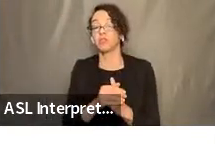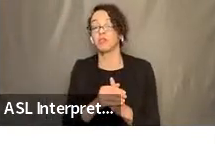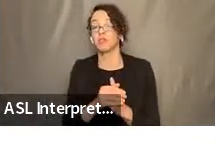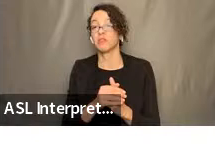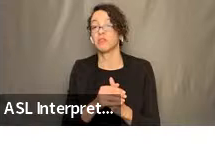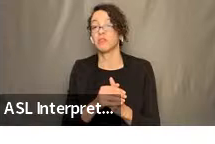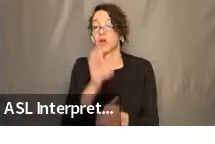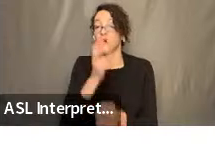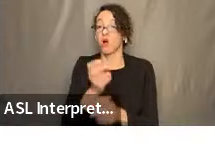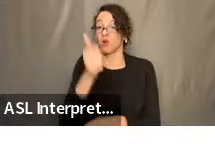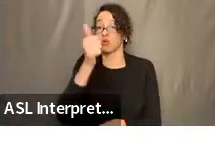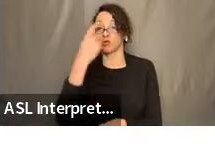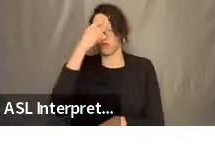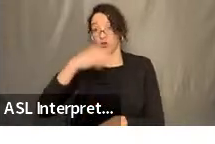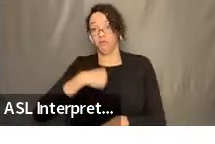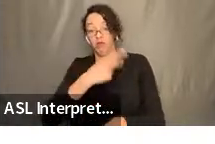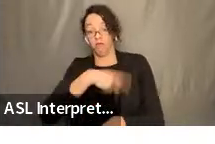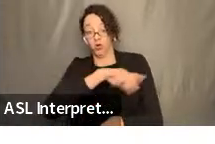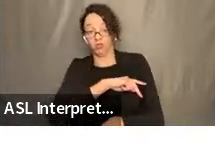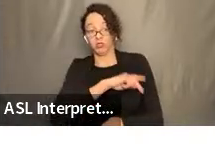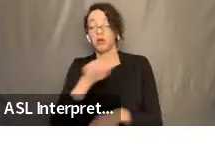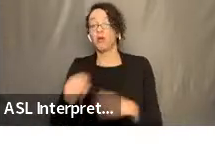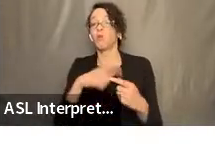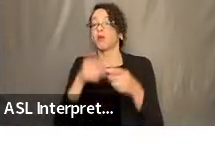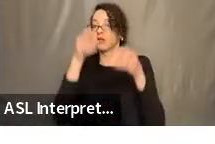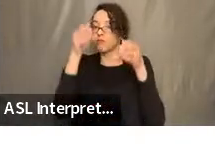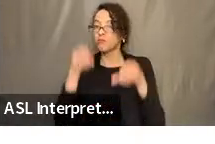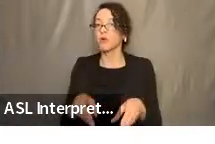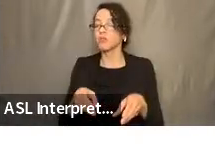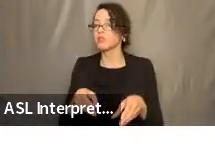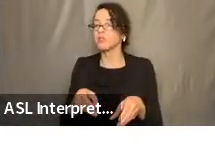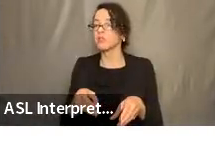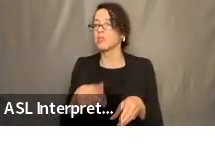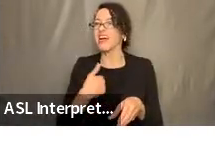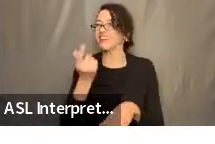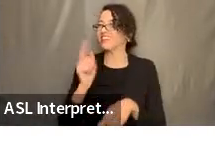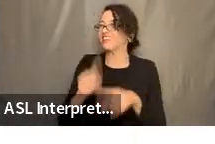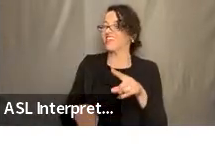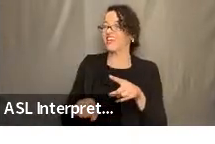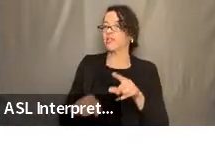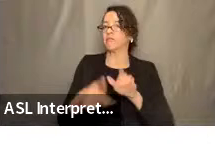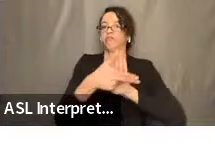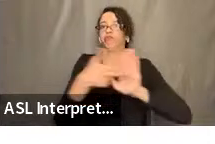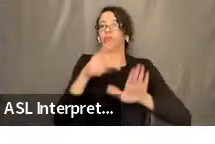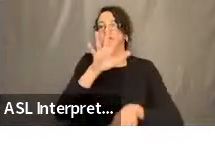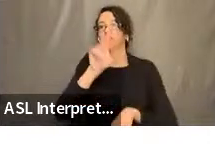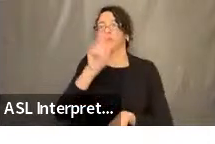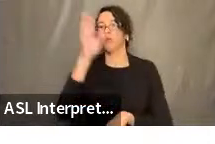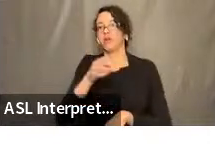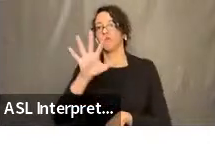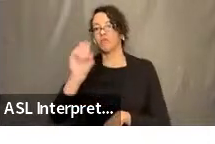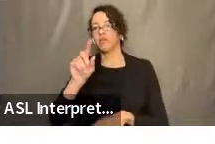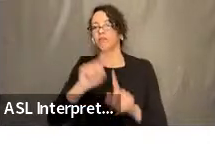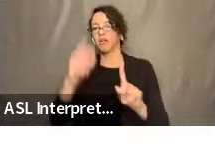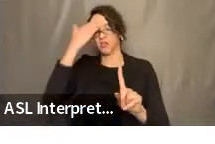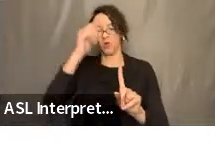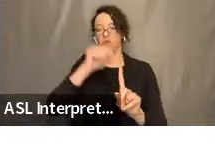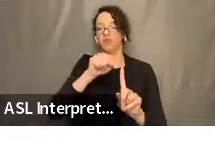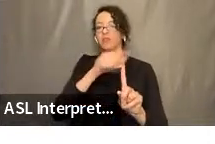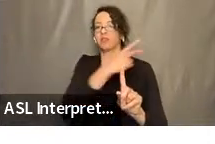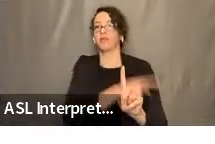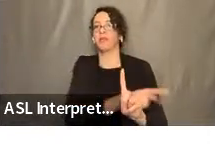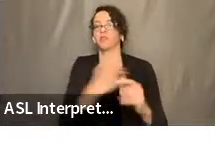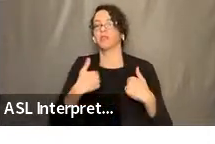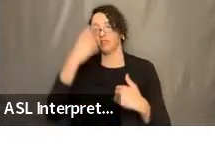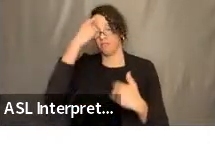me personally when I have someone who I can't place on a 5150, but I know they have mental health issues, because when